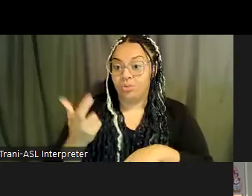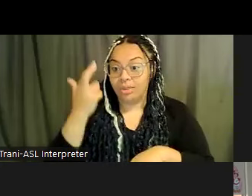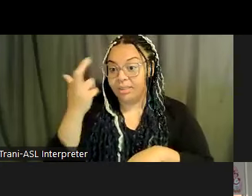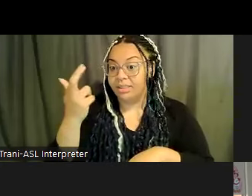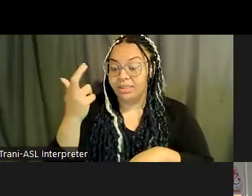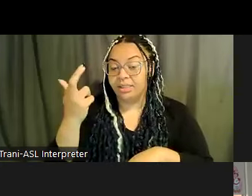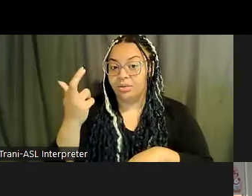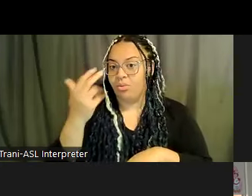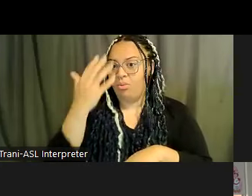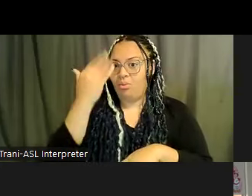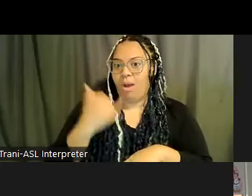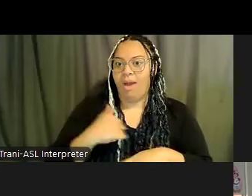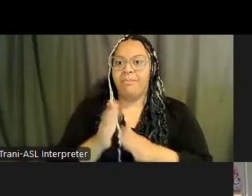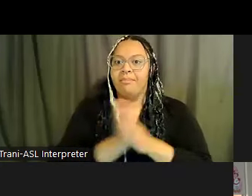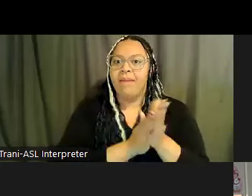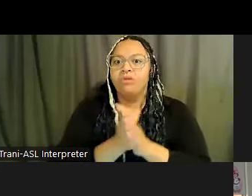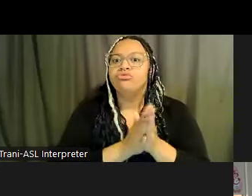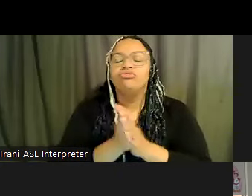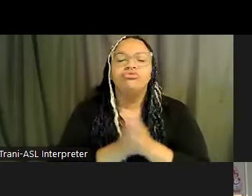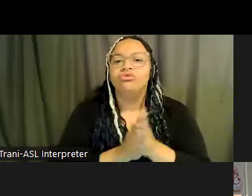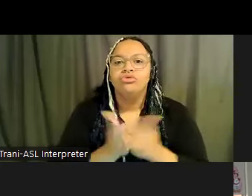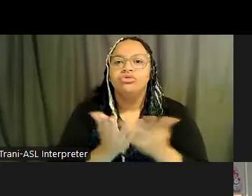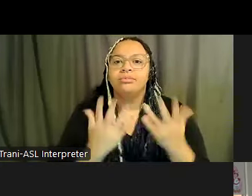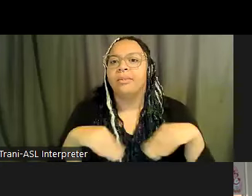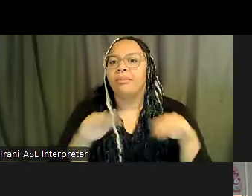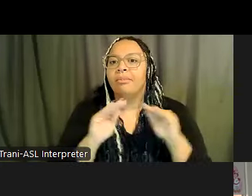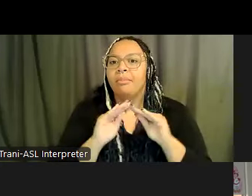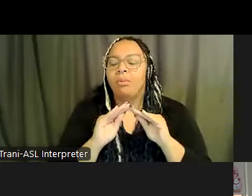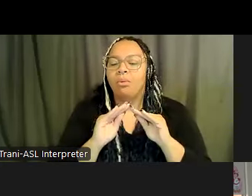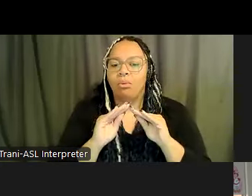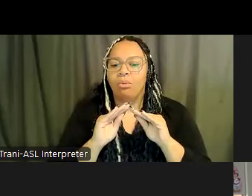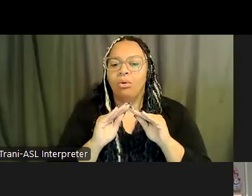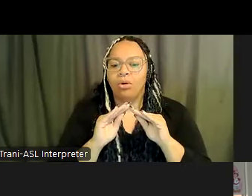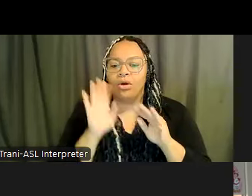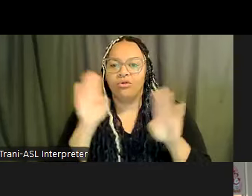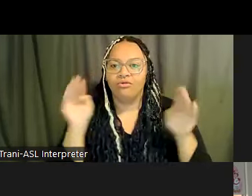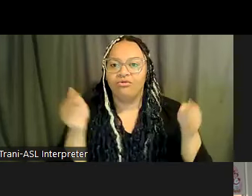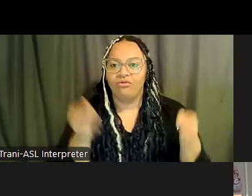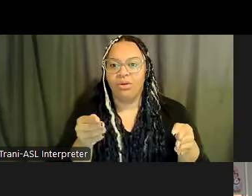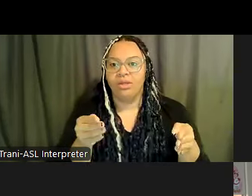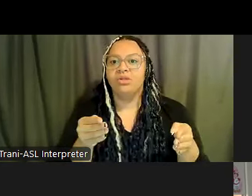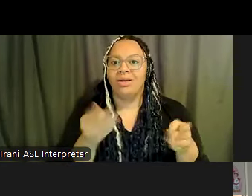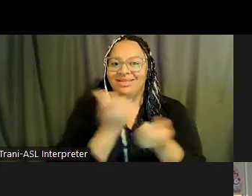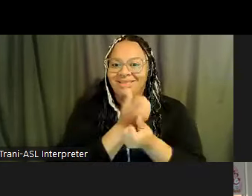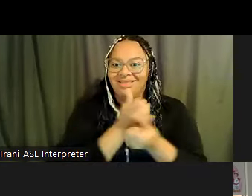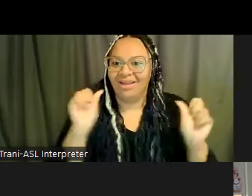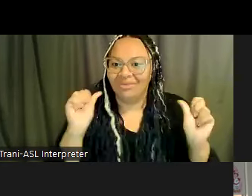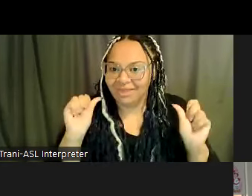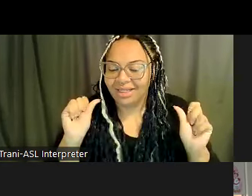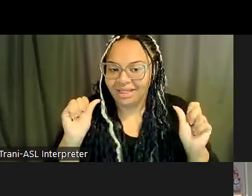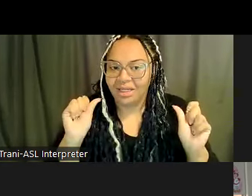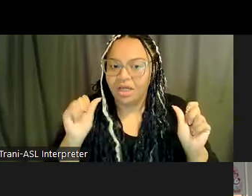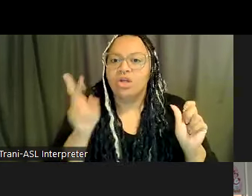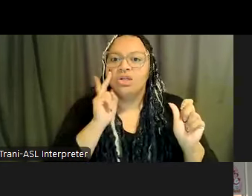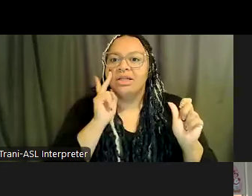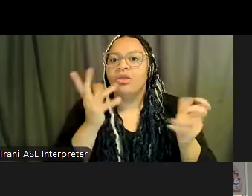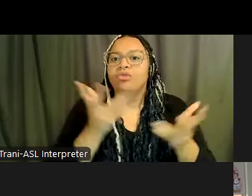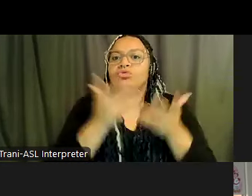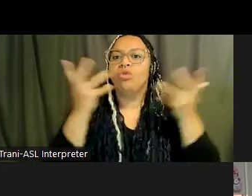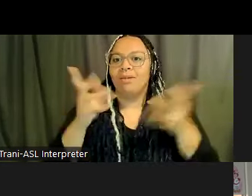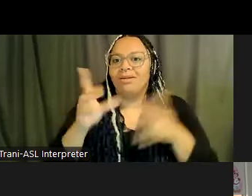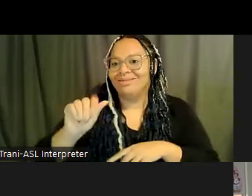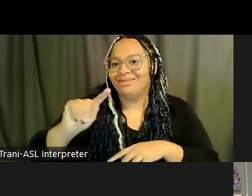one of my passions around, this topic is focused on mean safety, as you're going to see, is just there's so much data